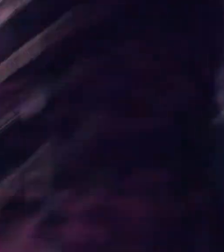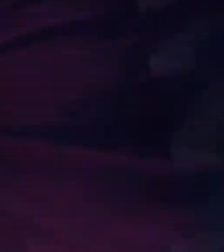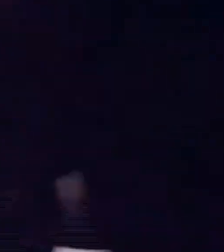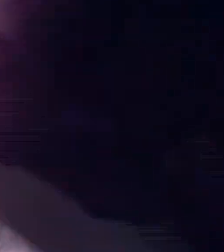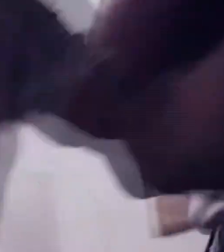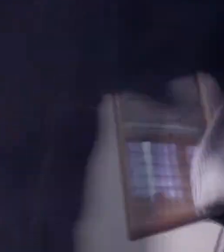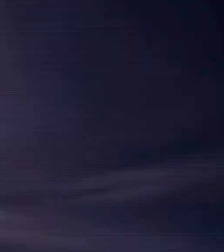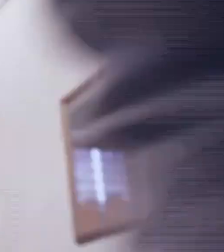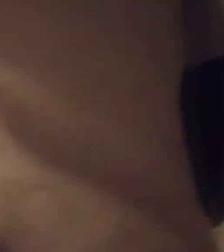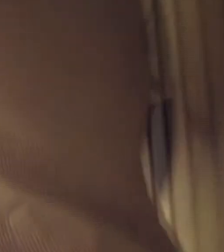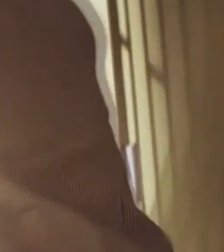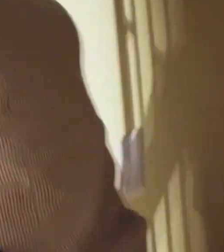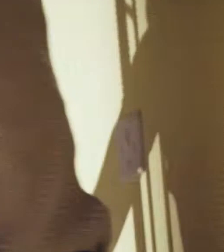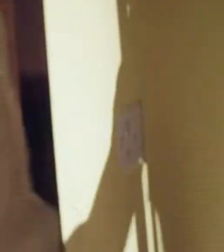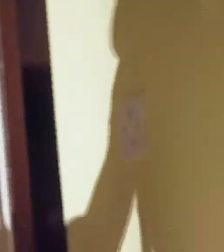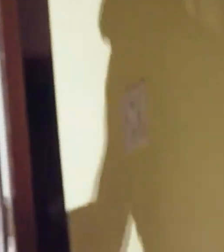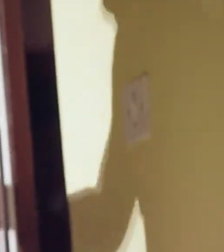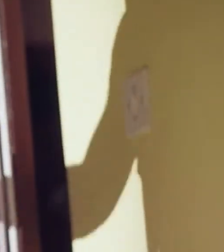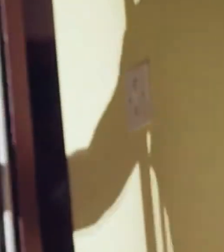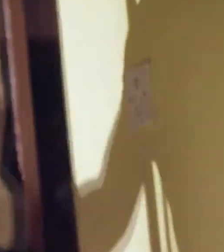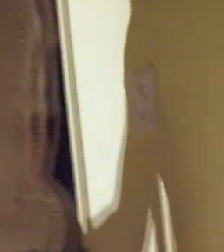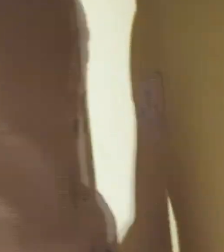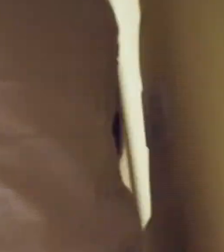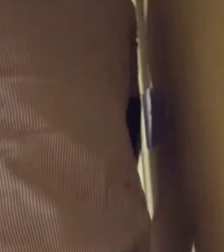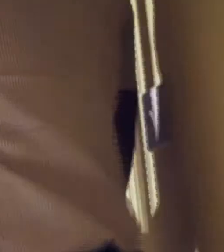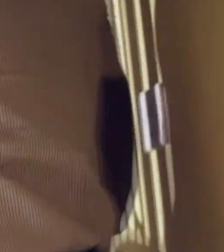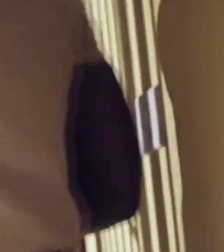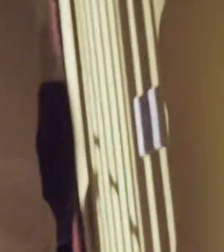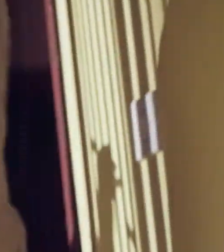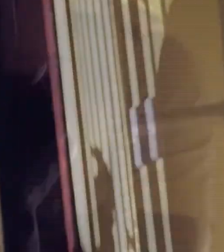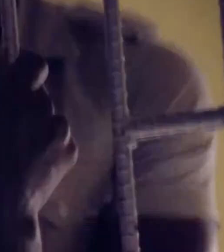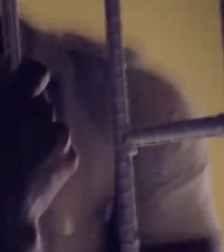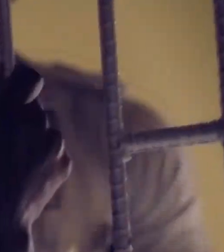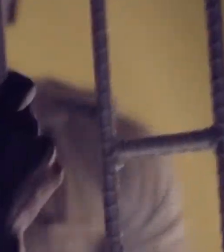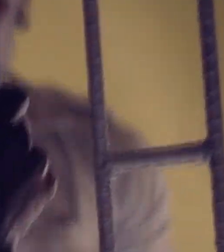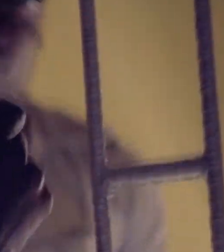police. There's no excuse for abuse.